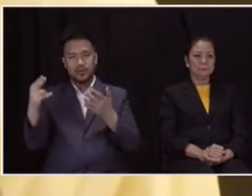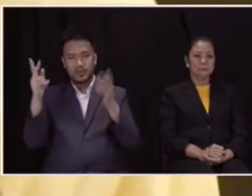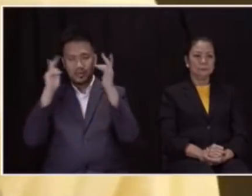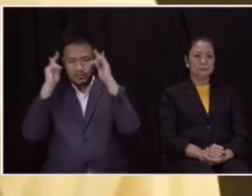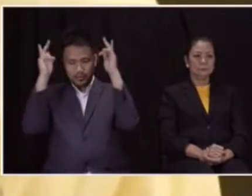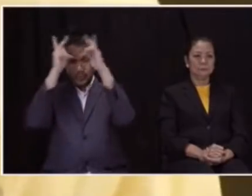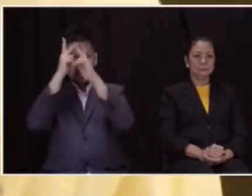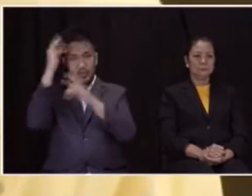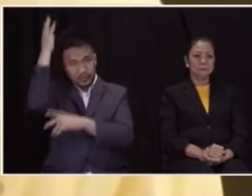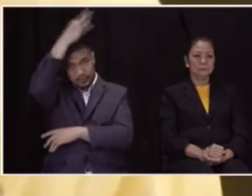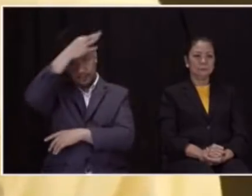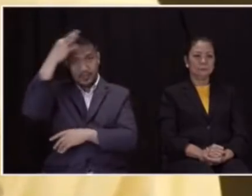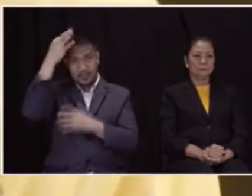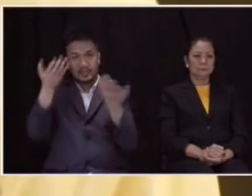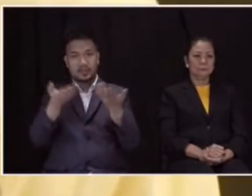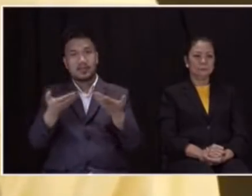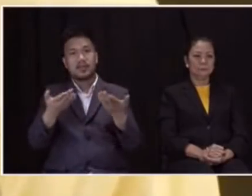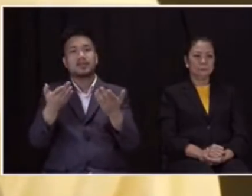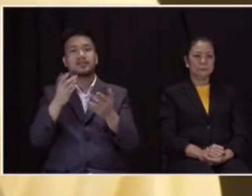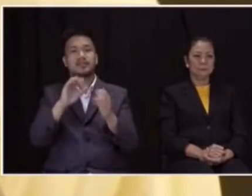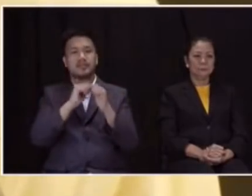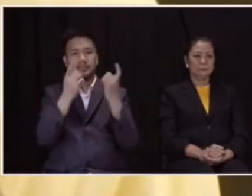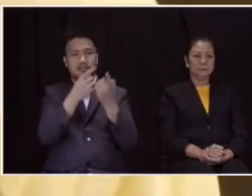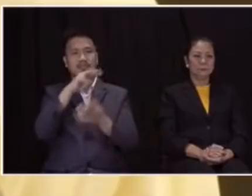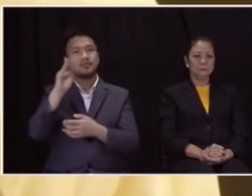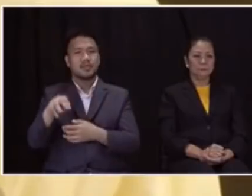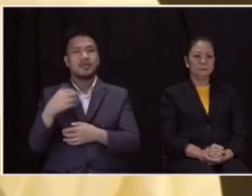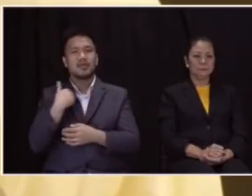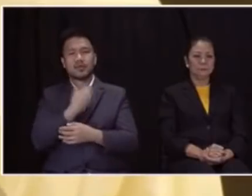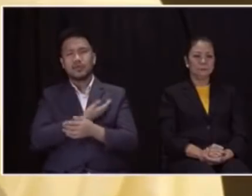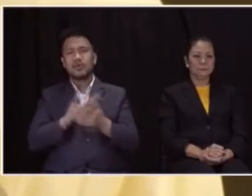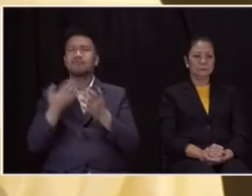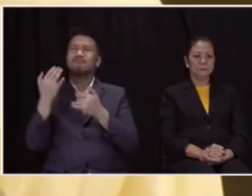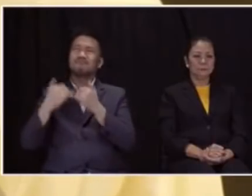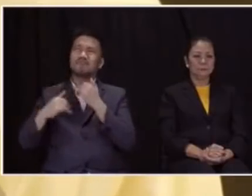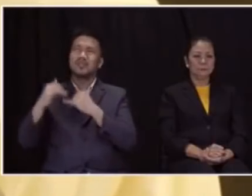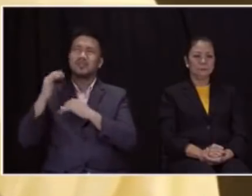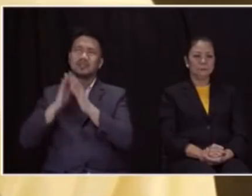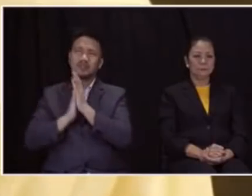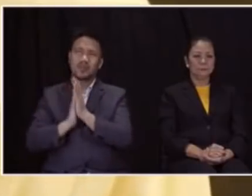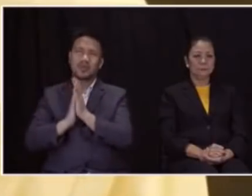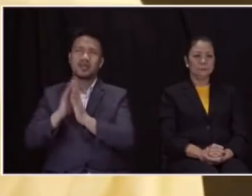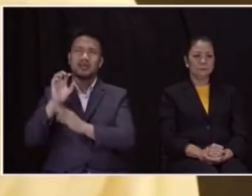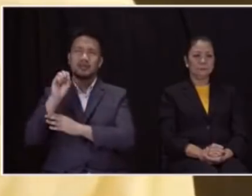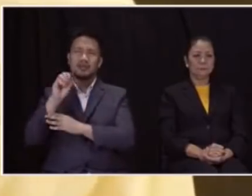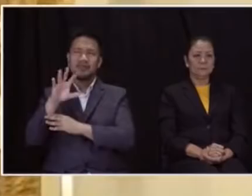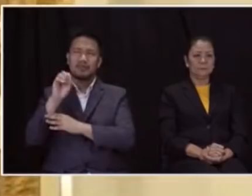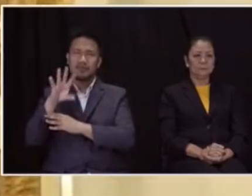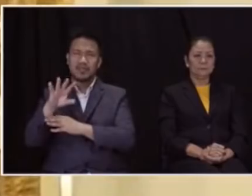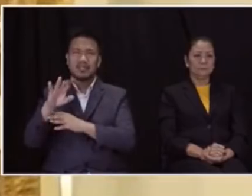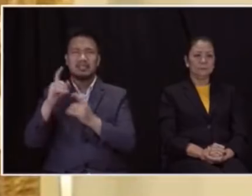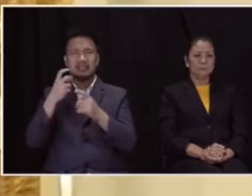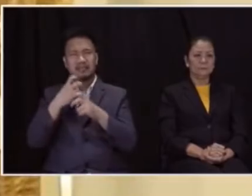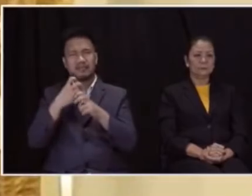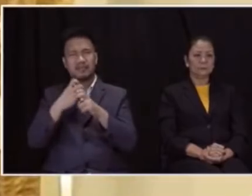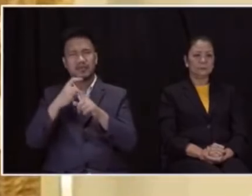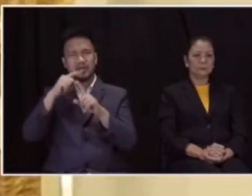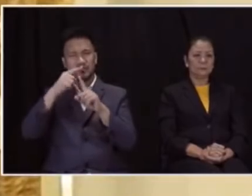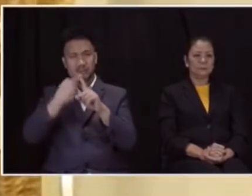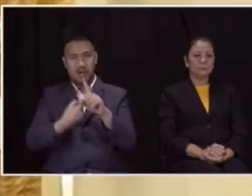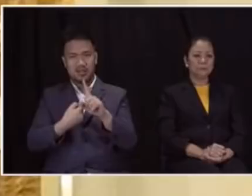Church. We have been praying for a shepherd for the past 15 trying months.